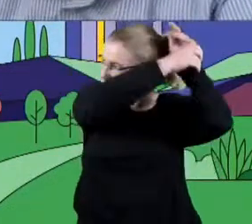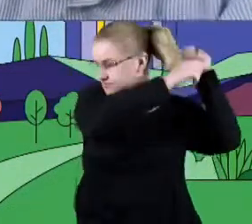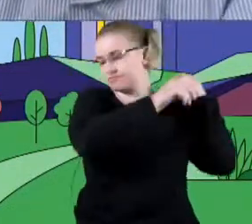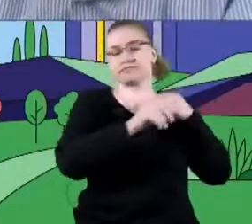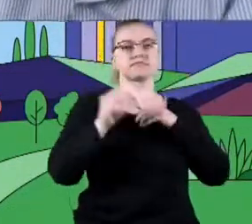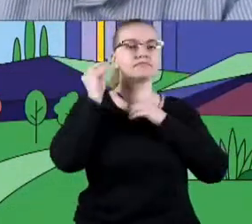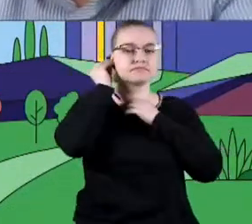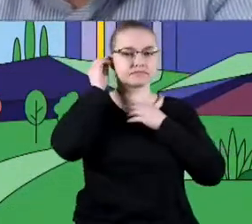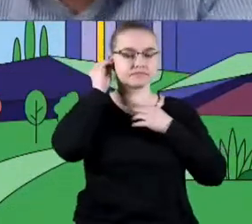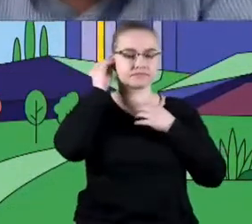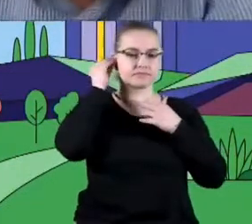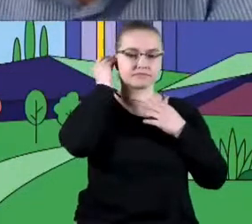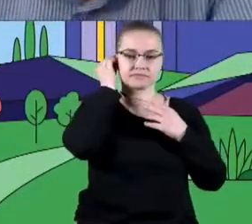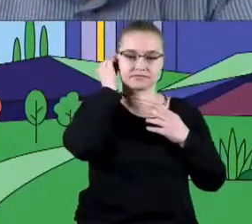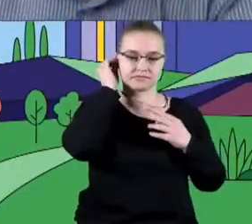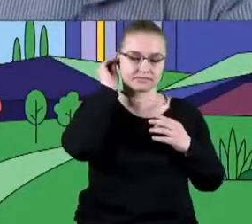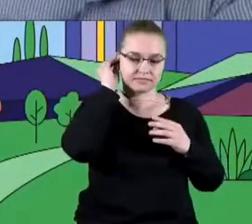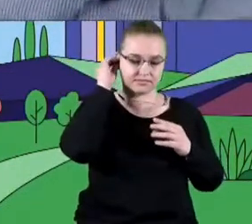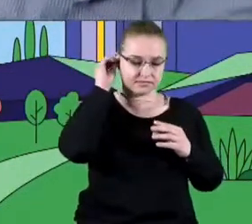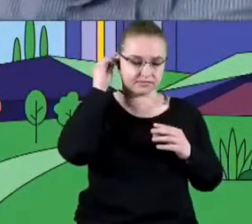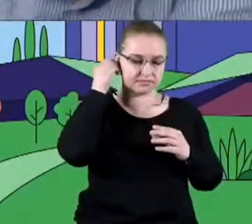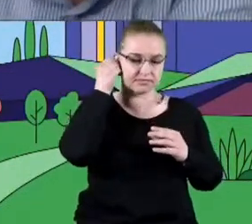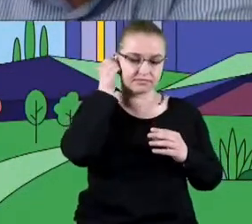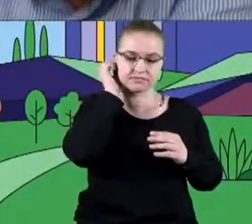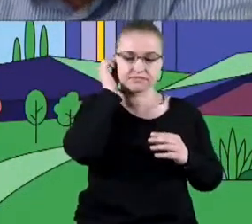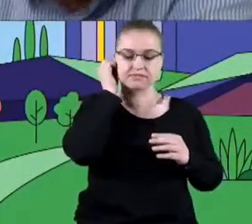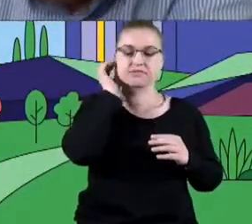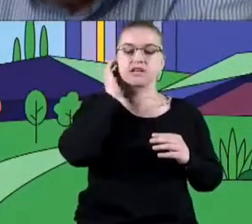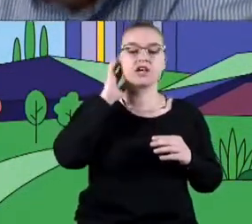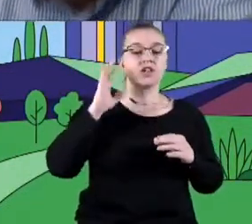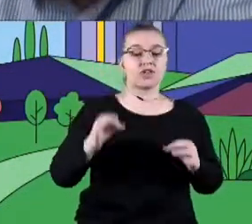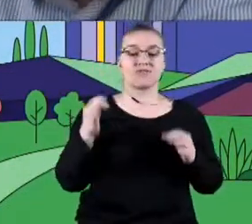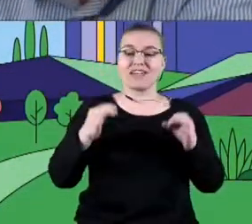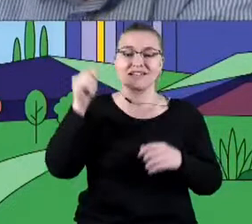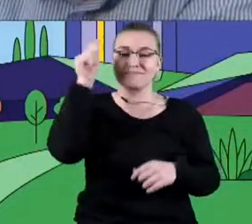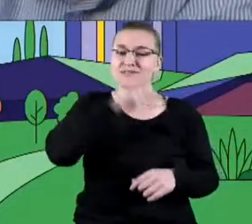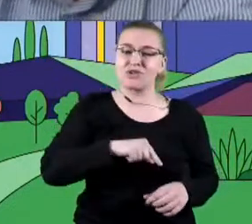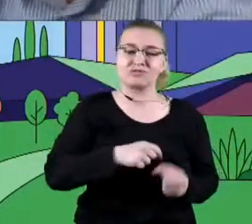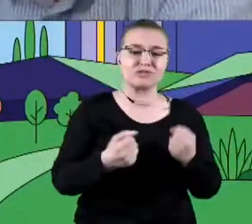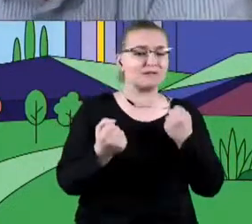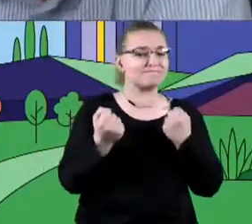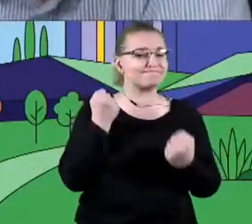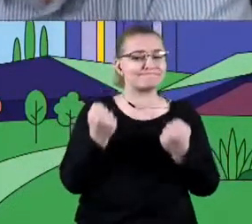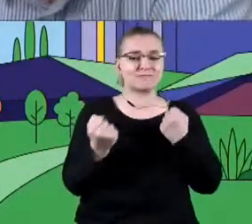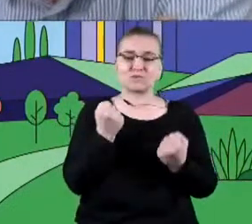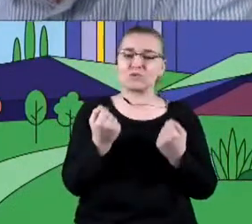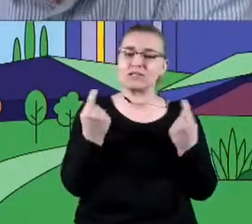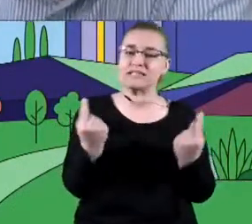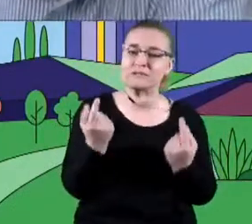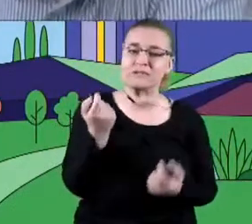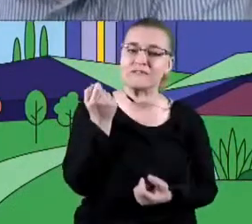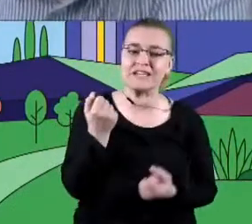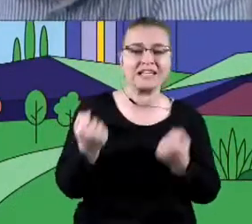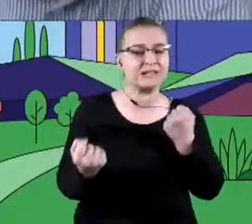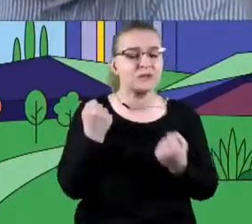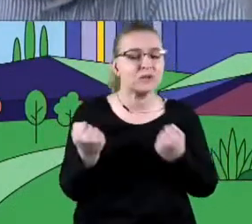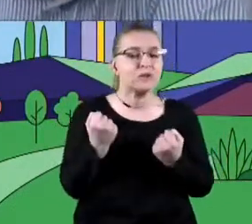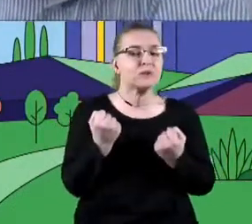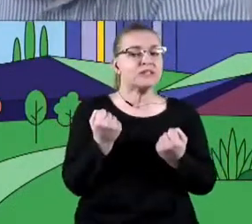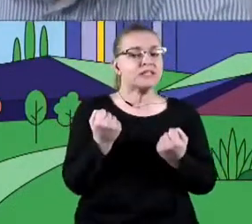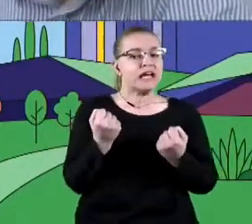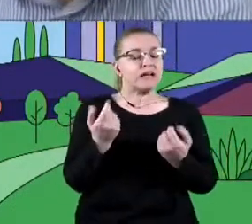very emotional and difficult time for me right now, but such is life, unfortunately.